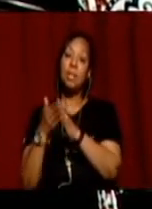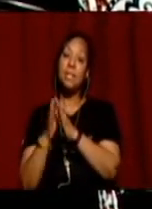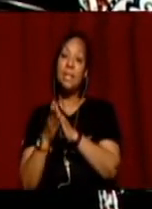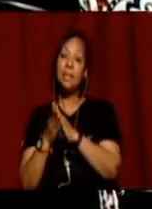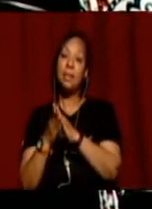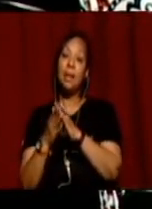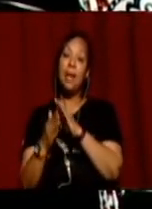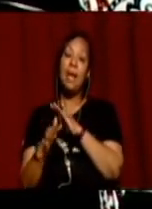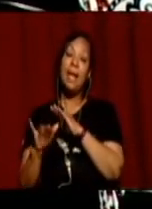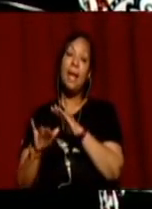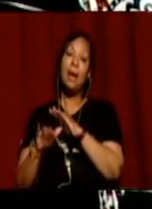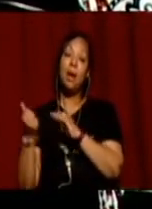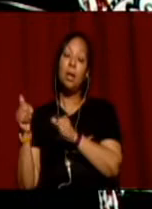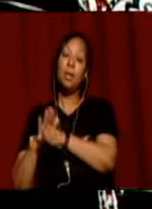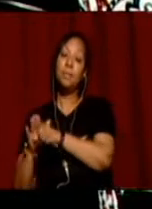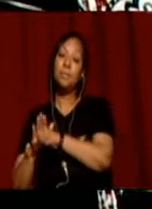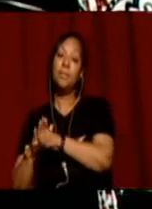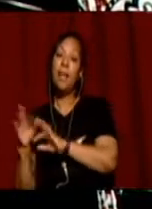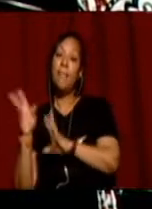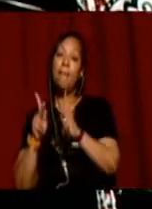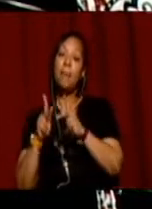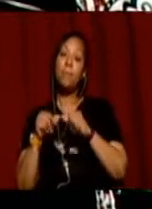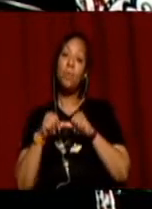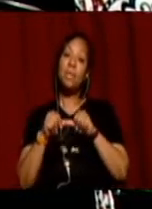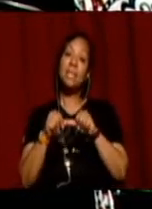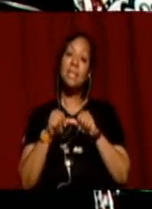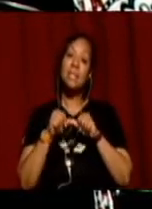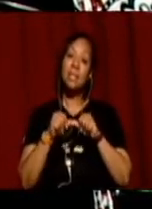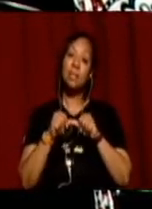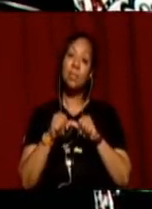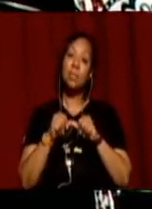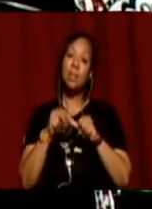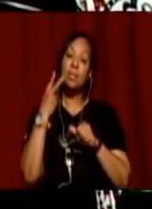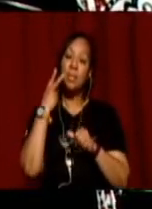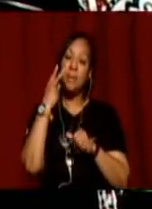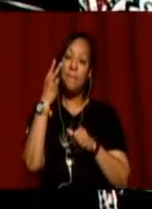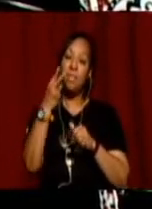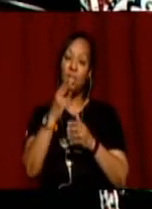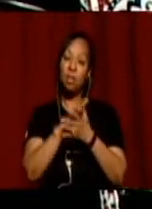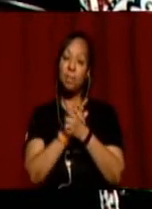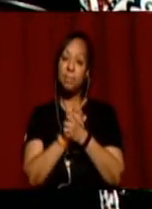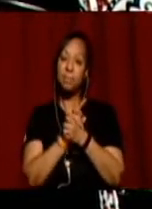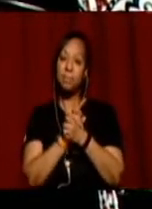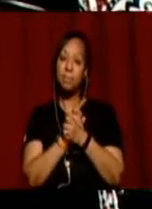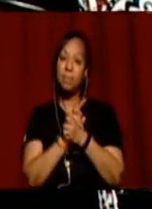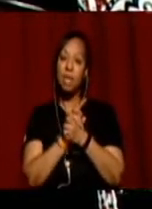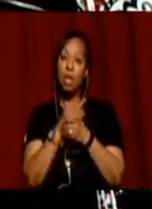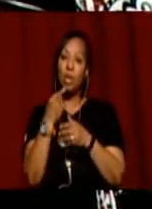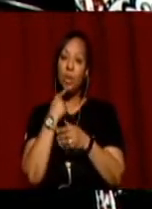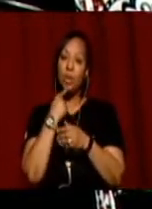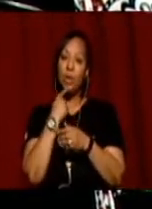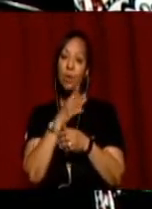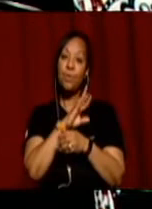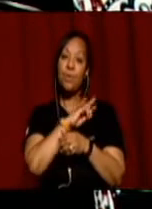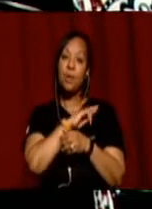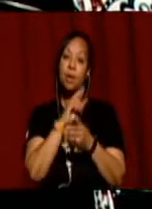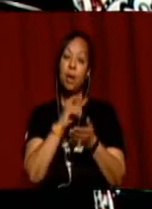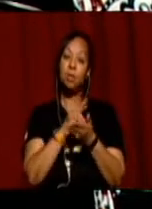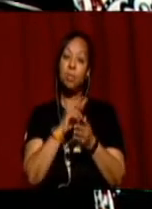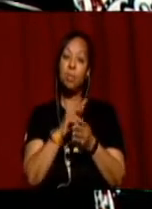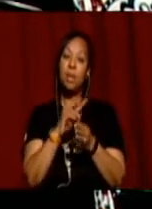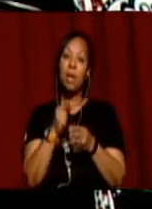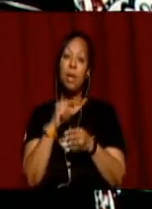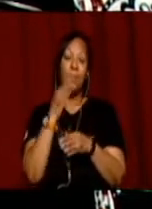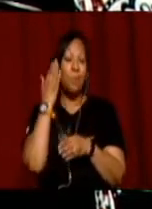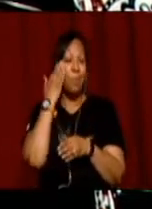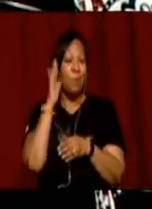our county, it's very important that people continue to be vigilant. You heard Dr. Rubin say it's not clear how long this is going to